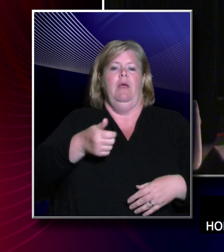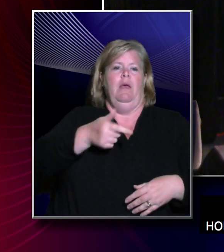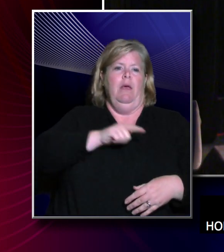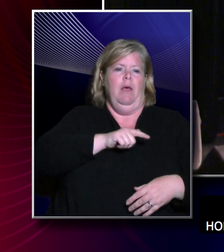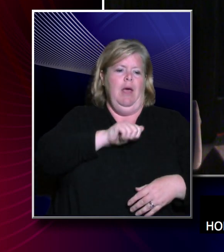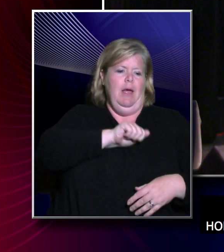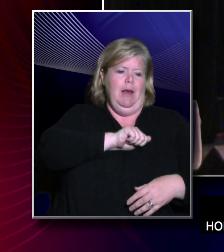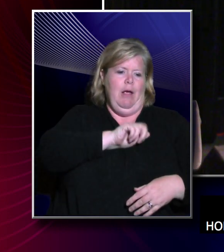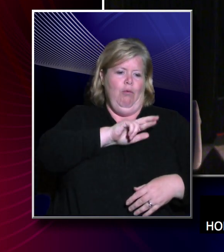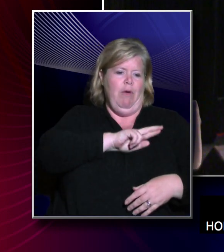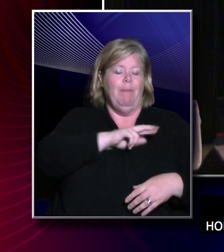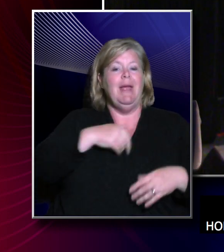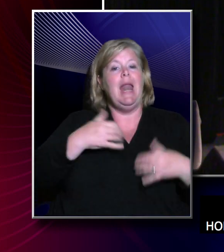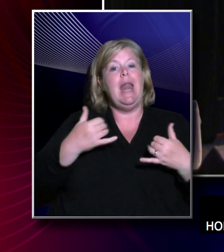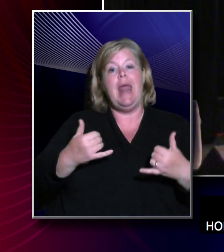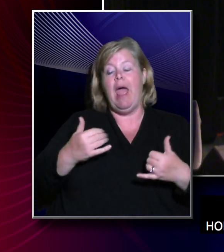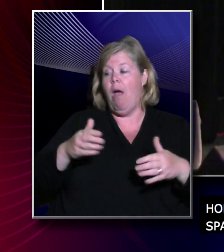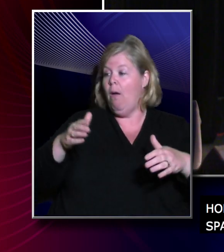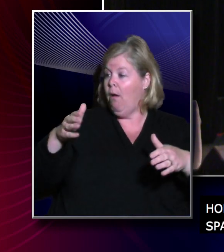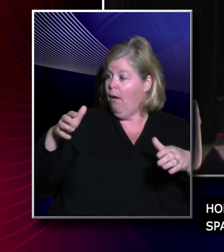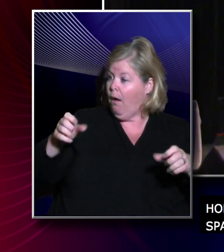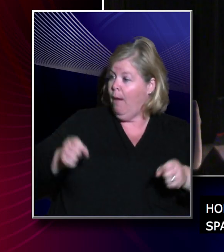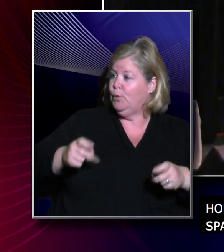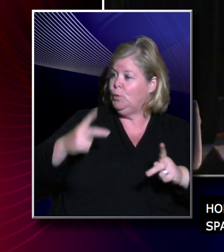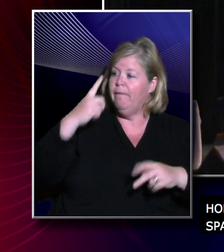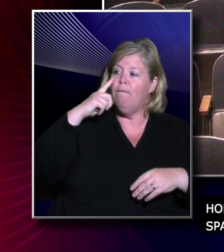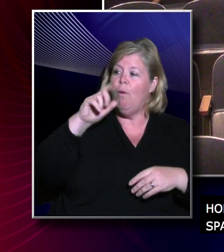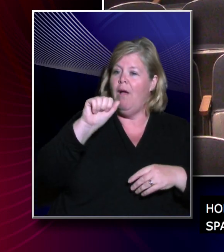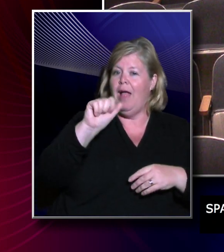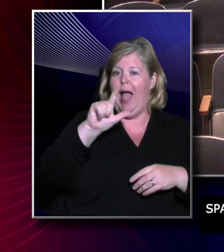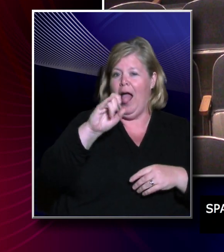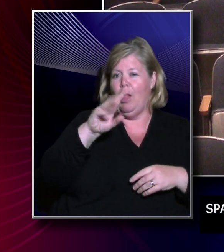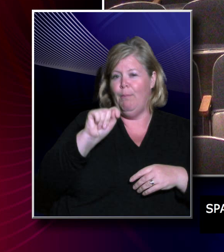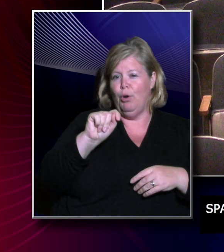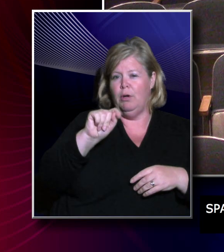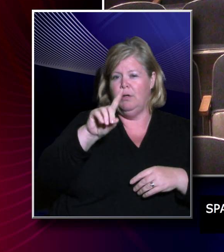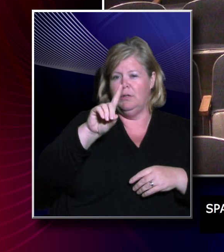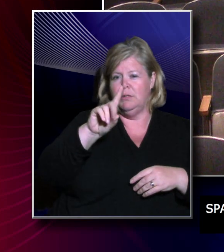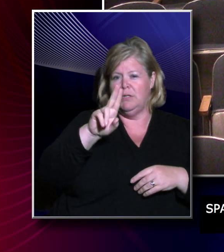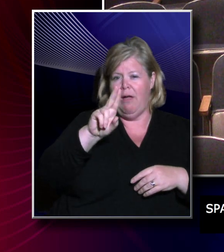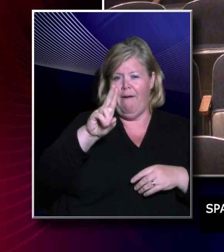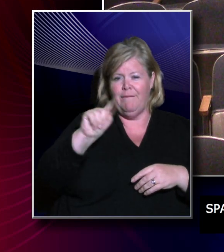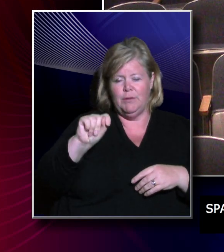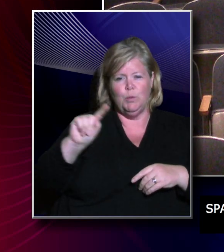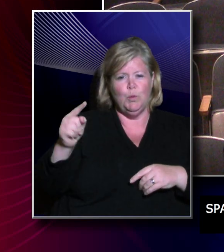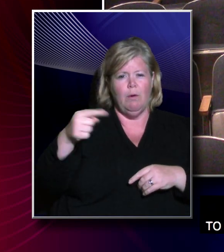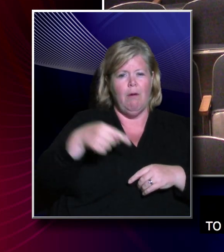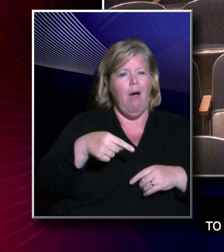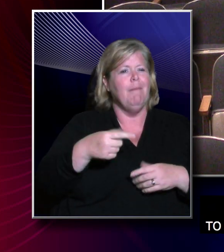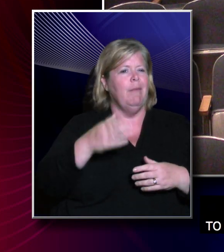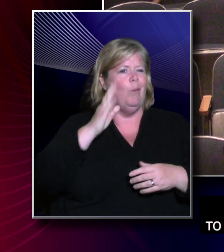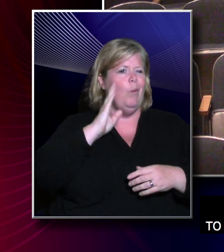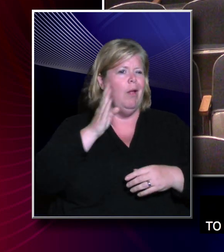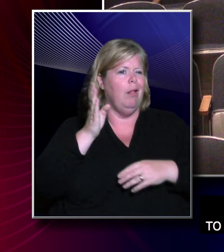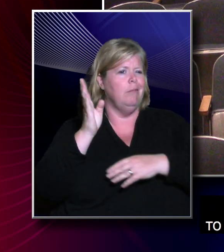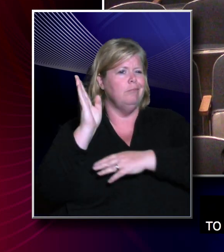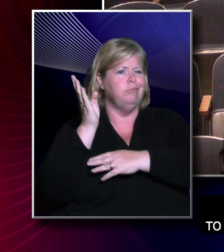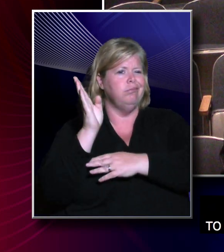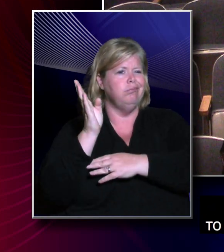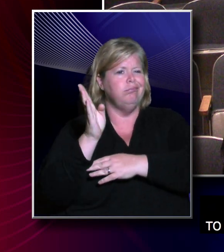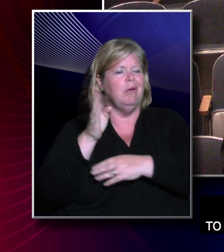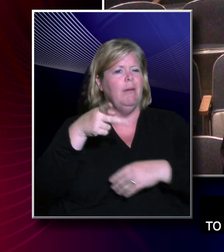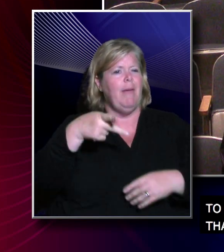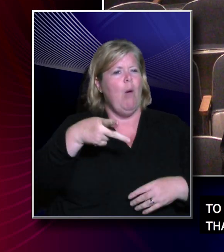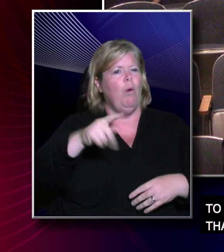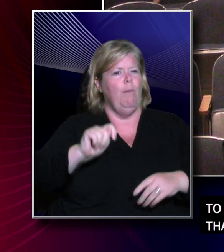Albert Duff to come up and present. We have a PowerPoint too, right? That Yes, we're gonna that be is correct. putting up.